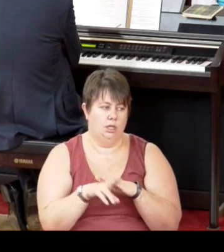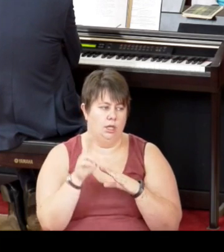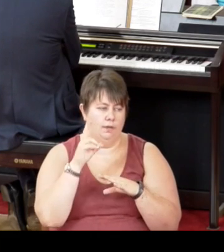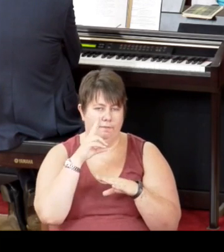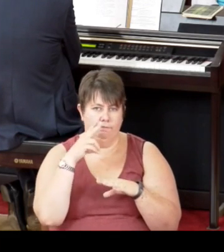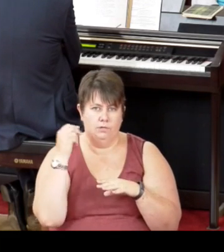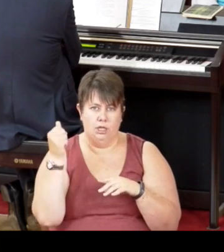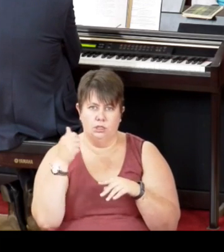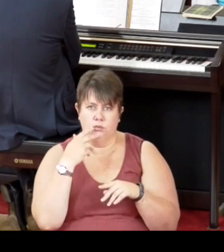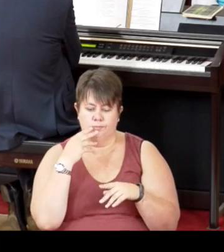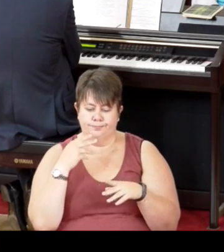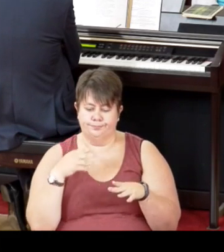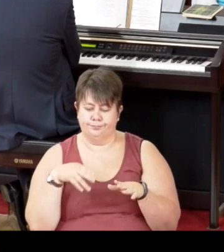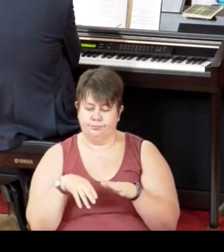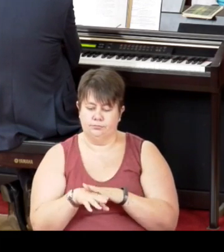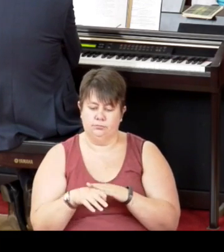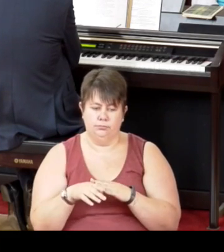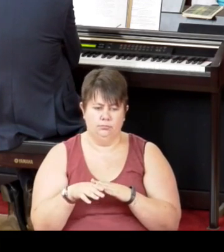unthinkable